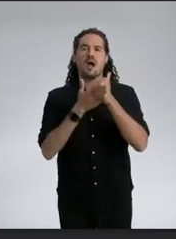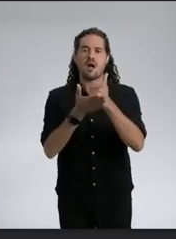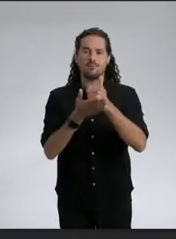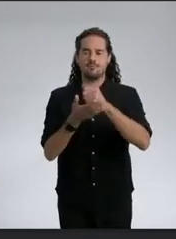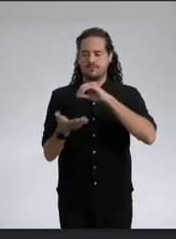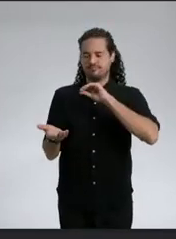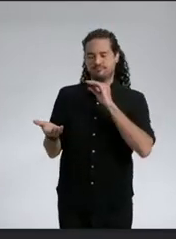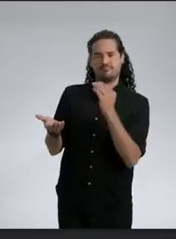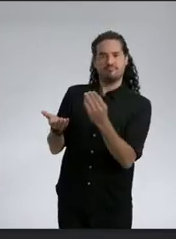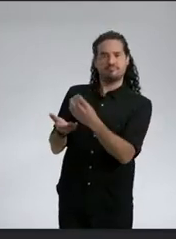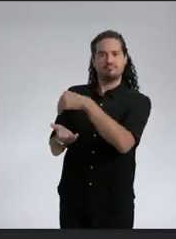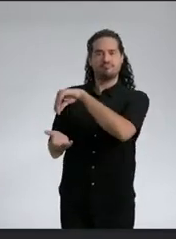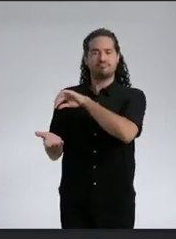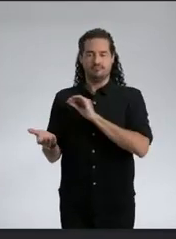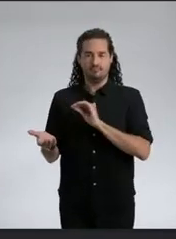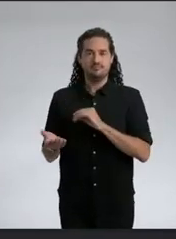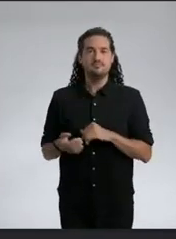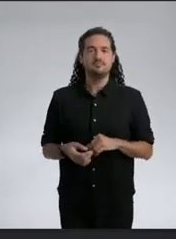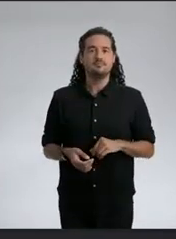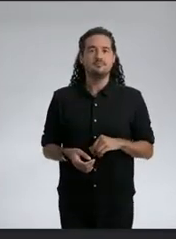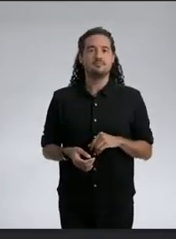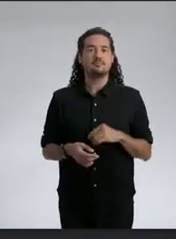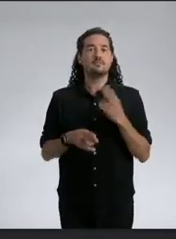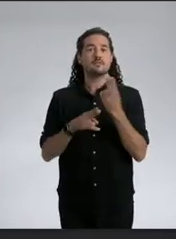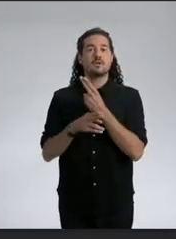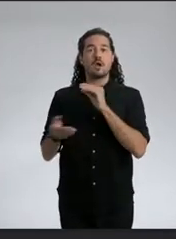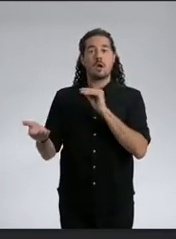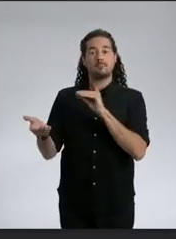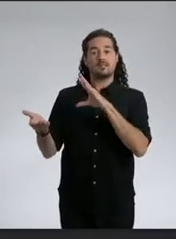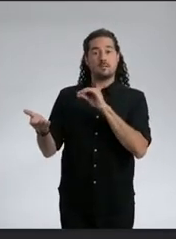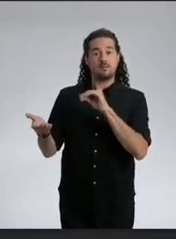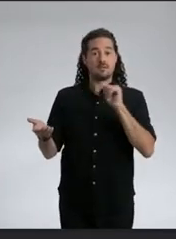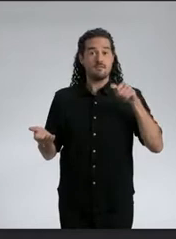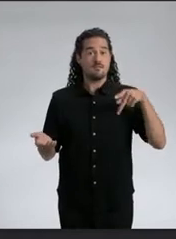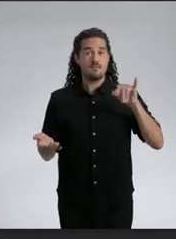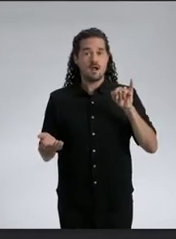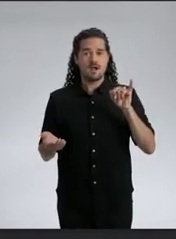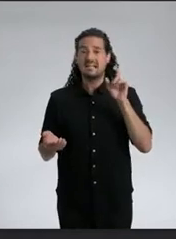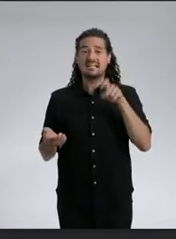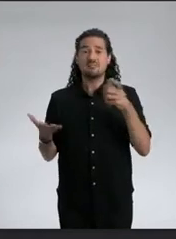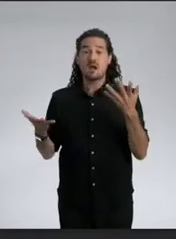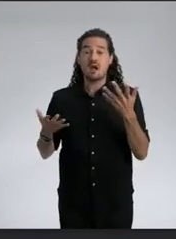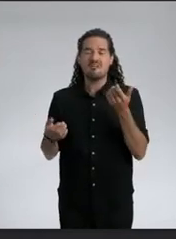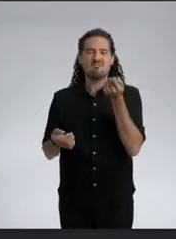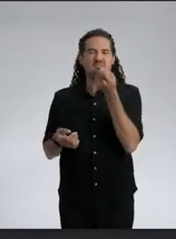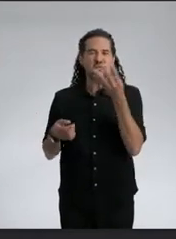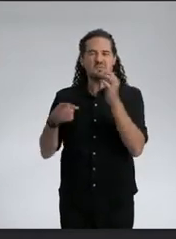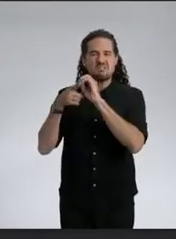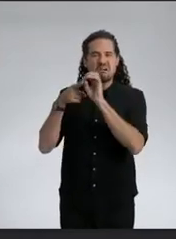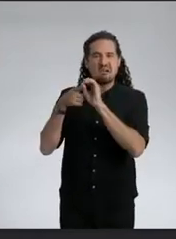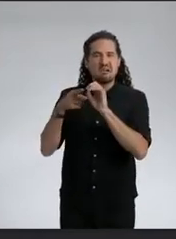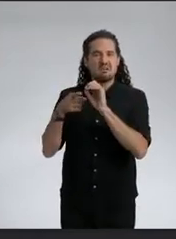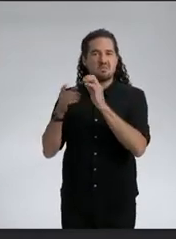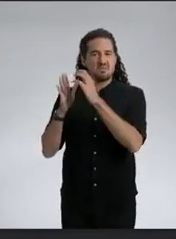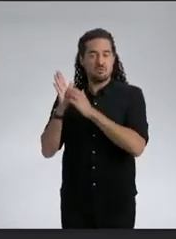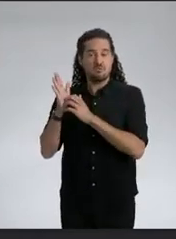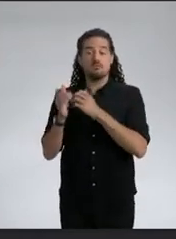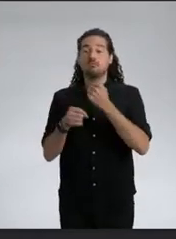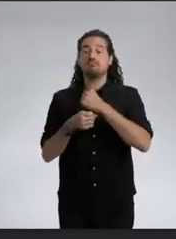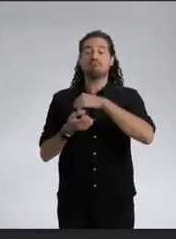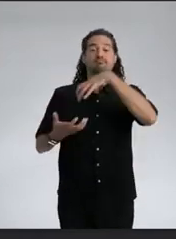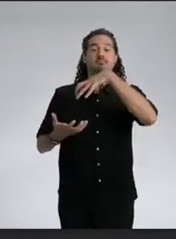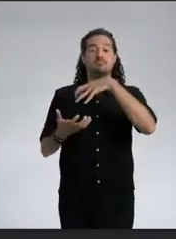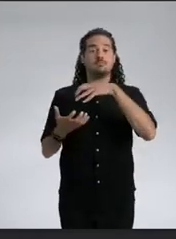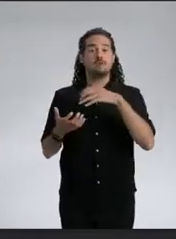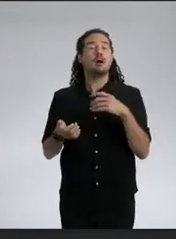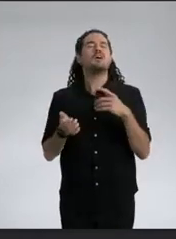Then, using the Object Capture API, it only takes a few lines of code to generate your 3D model. You start a new photogrammetry